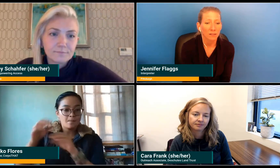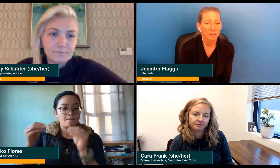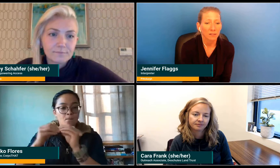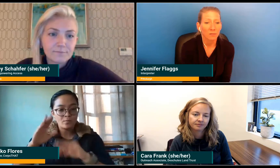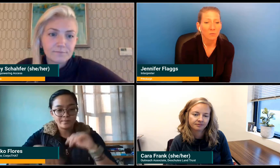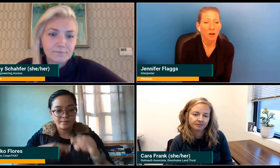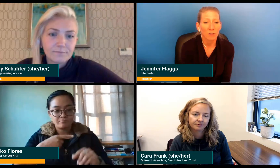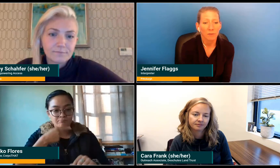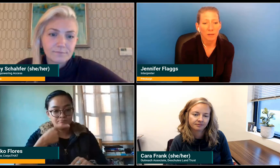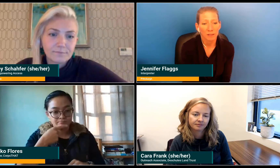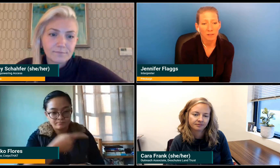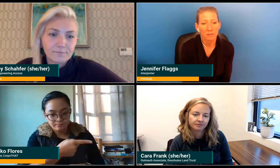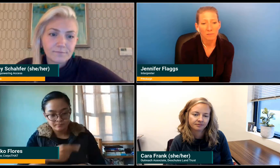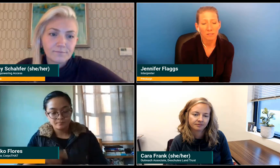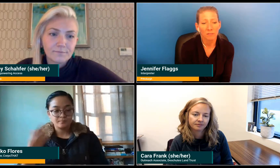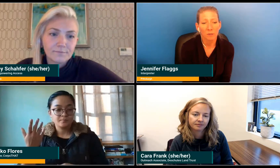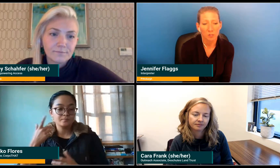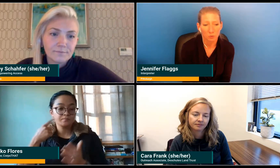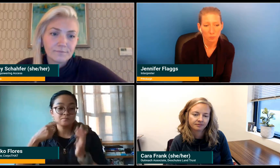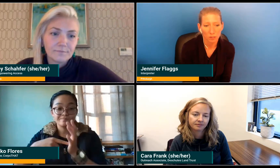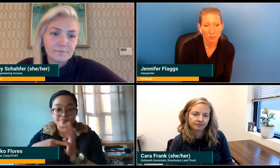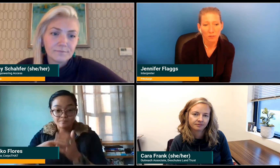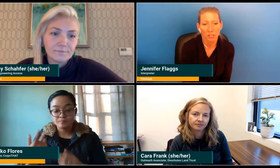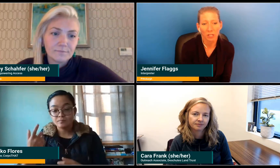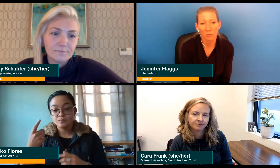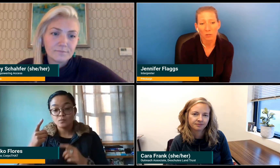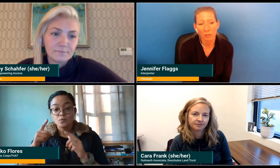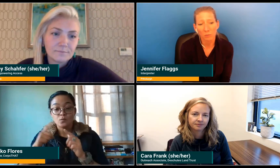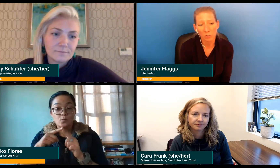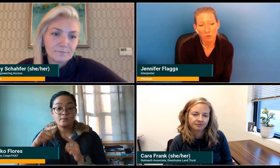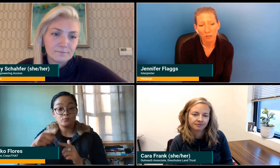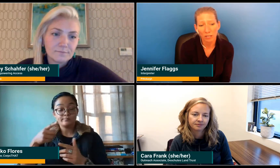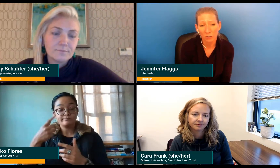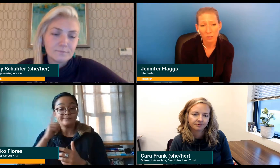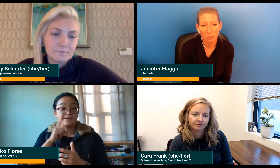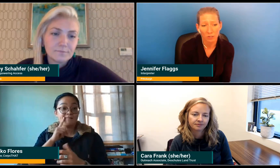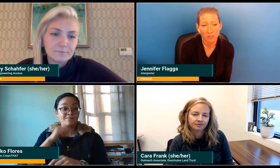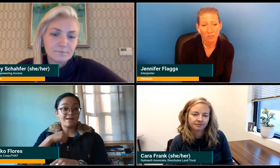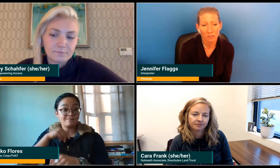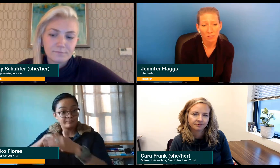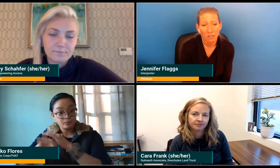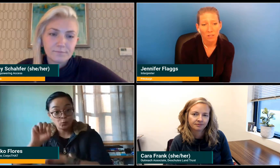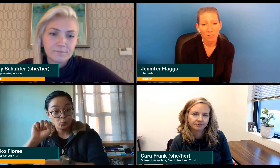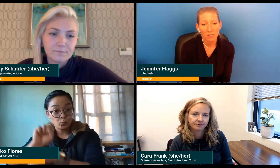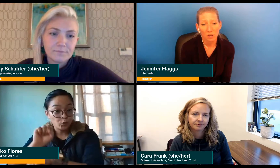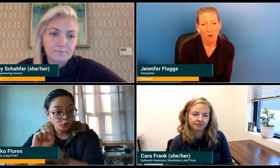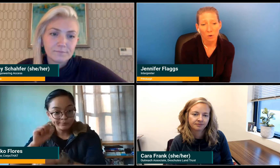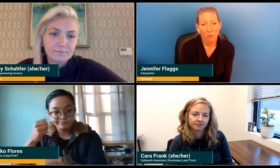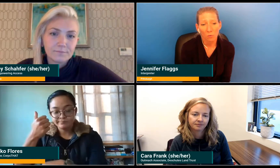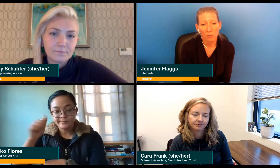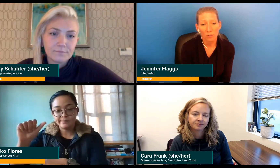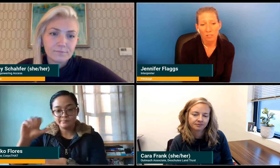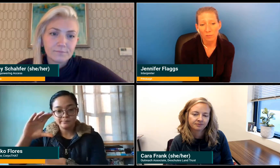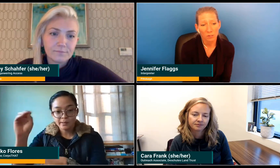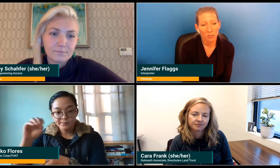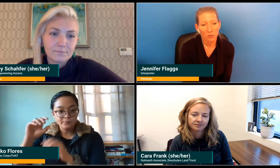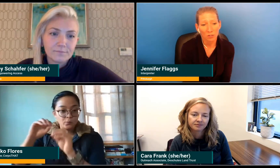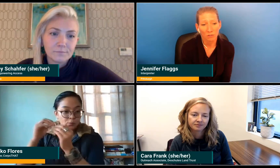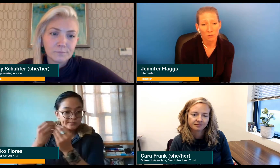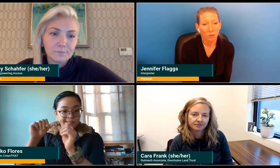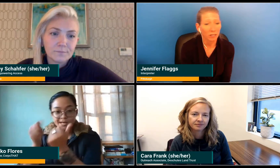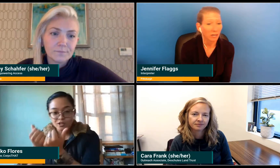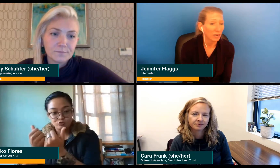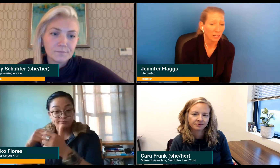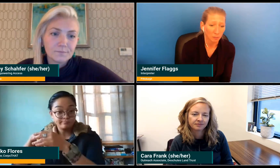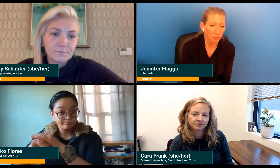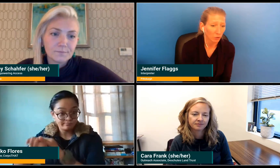that it was often made the deaf person's responsibility to communicate more so than the hearing person's. So when a deaf person goes in